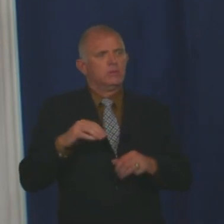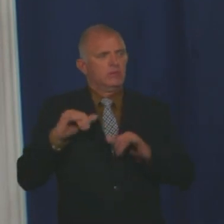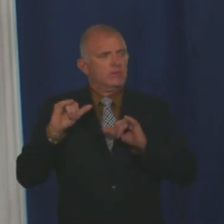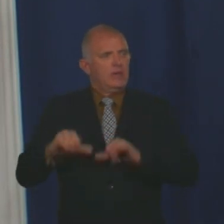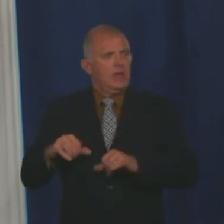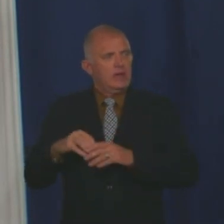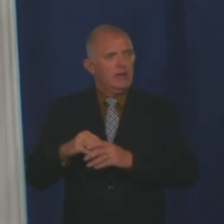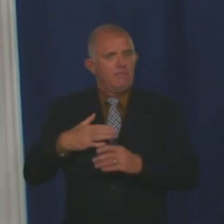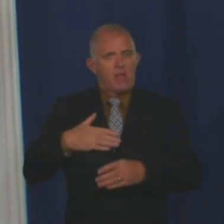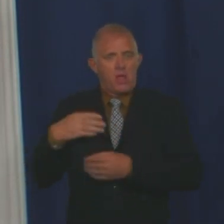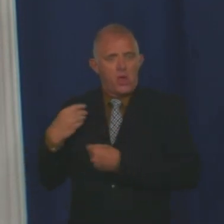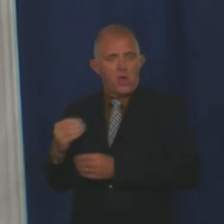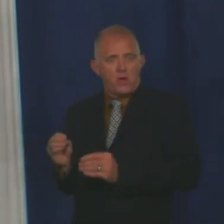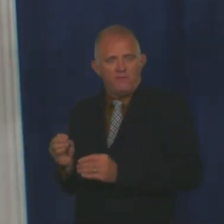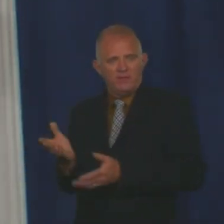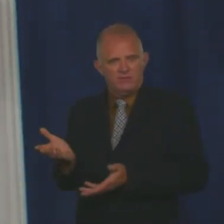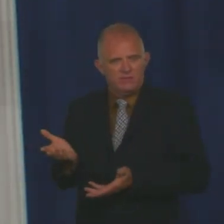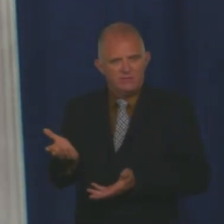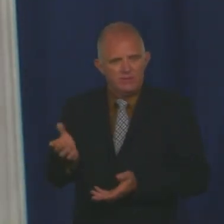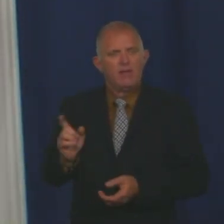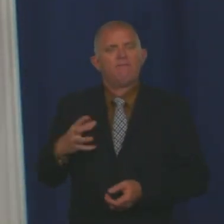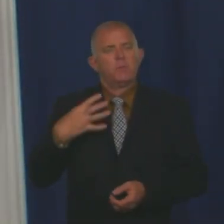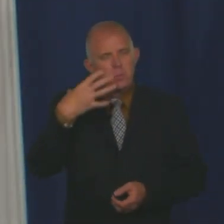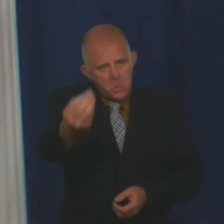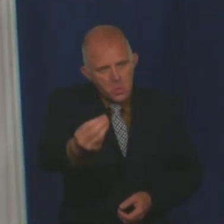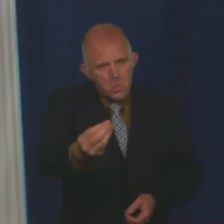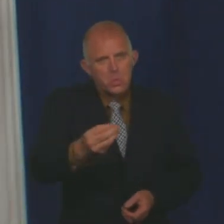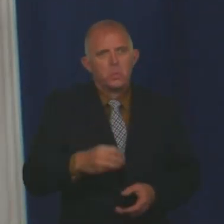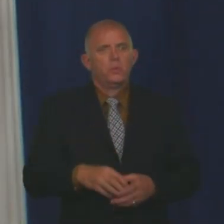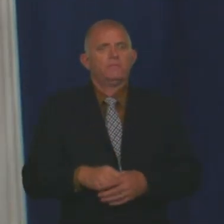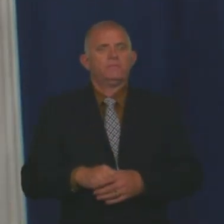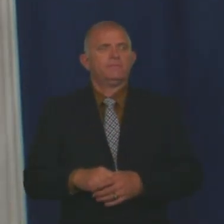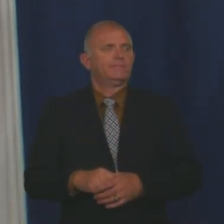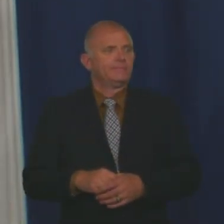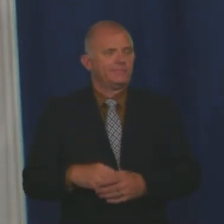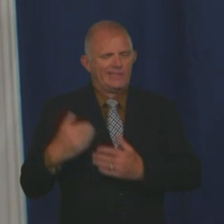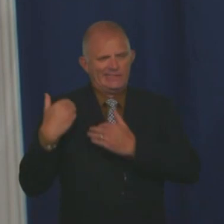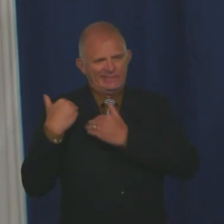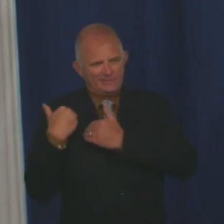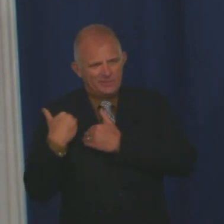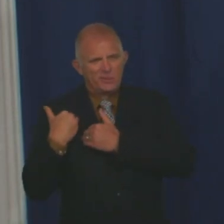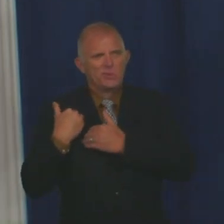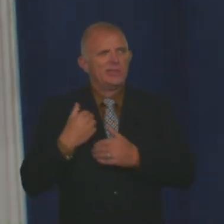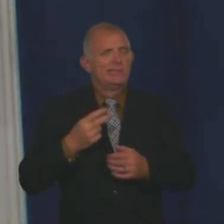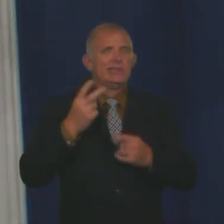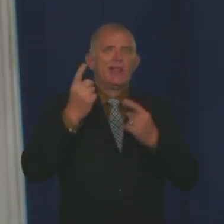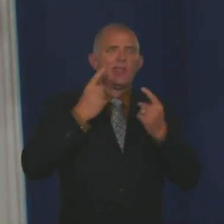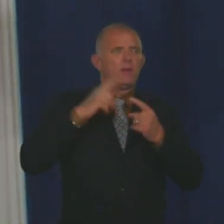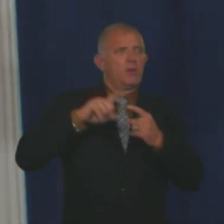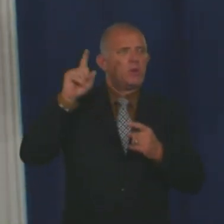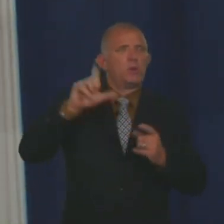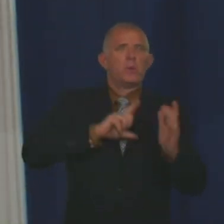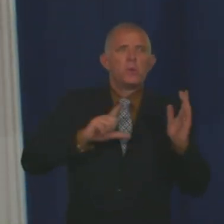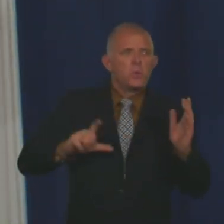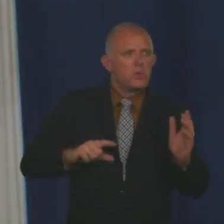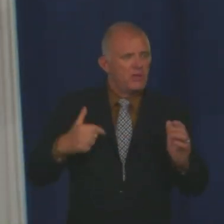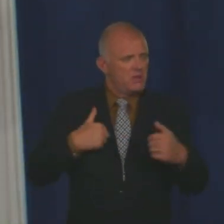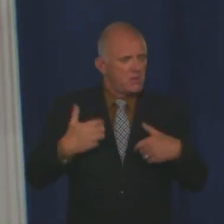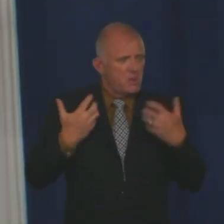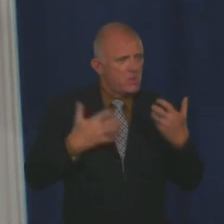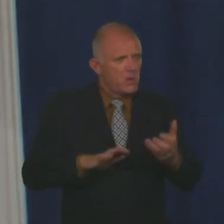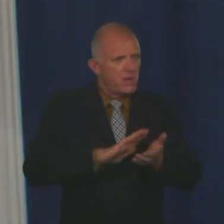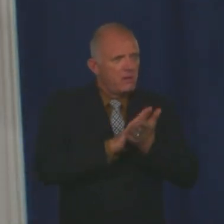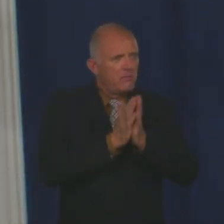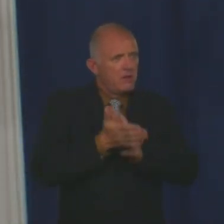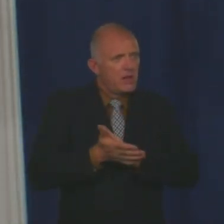office. I was burdened with that today, thinking to the Lord and talking to Him. I said, Lord, please don't let me become